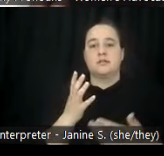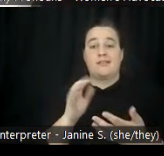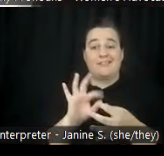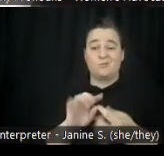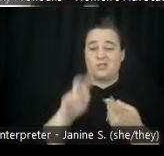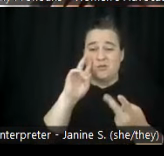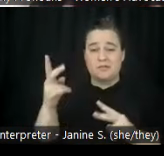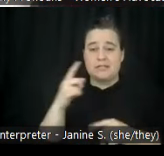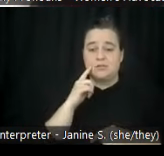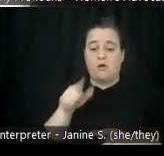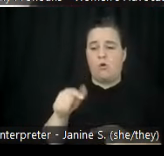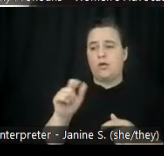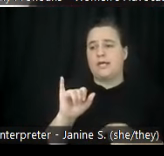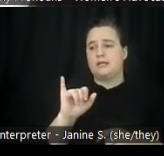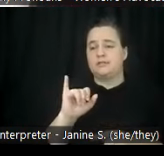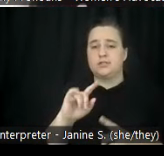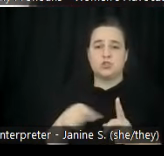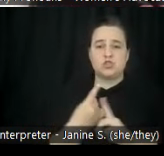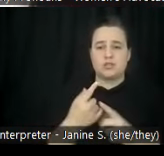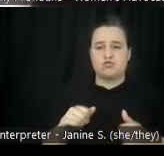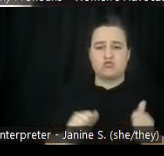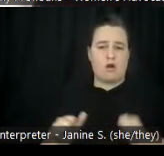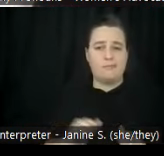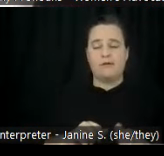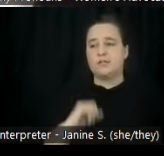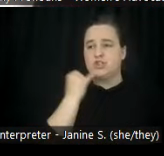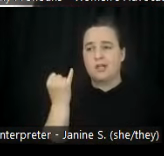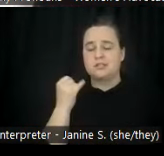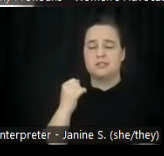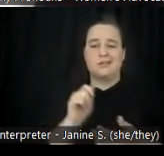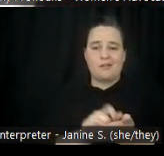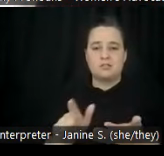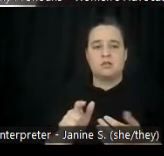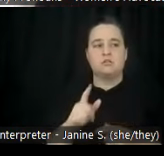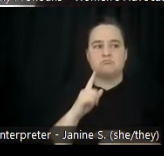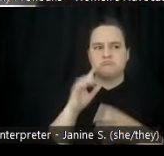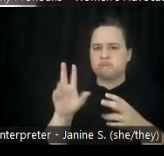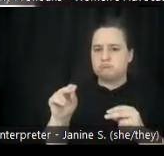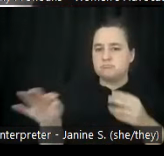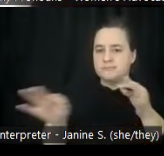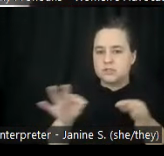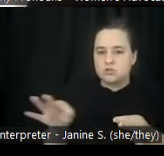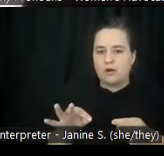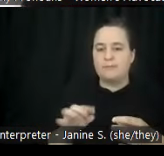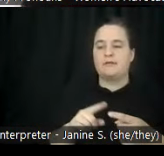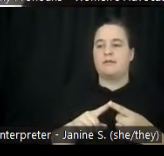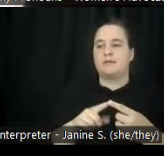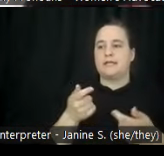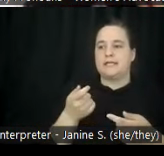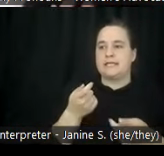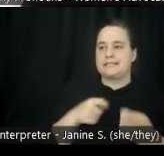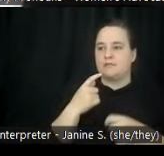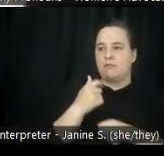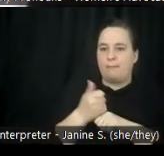sure to bring it up and be open about it. Describing the situation at hand instead of accusing or belittling a partner.